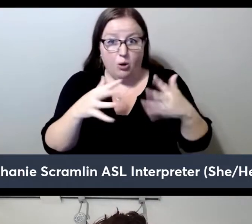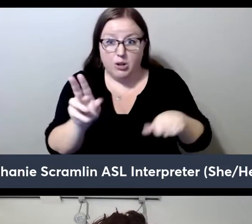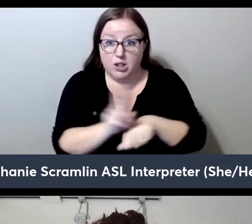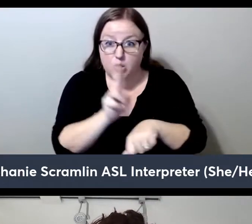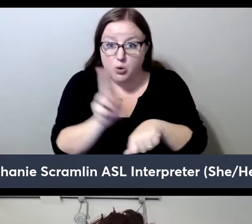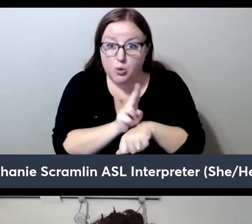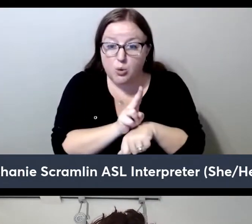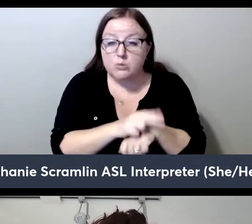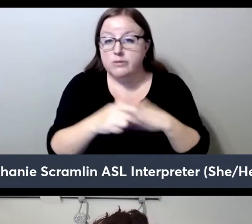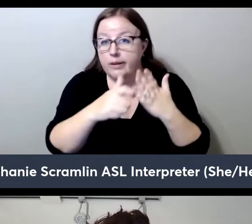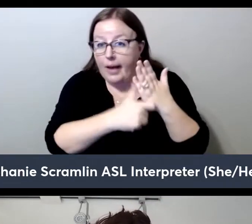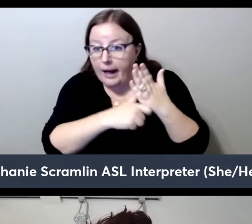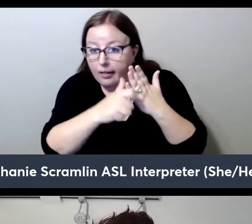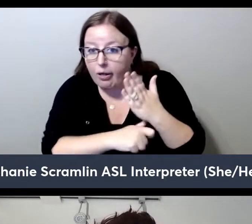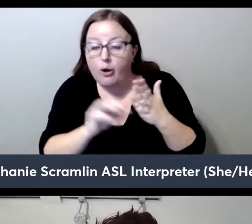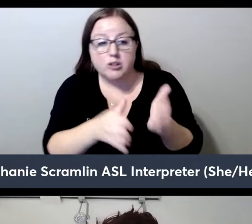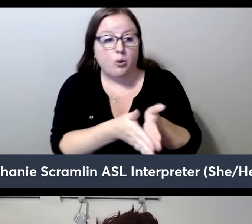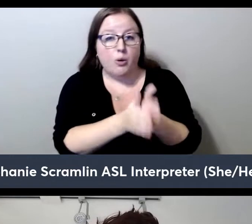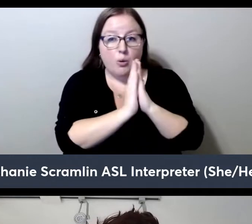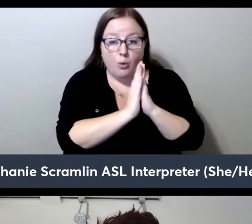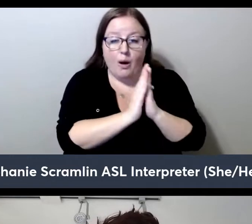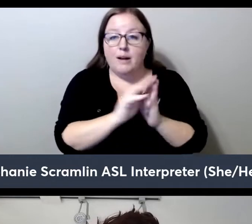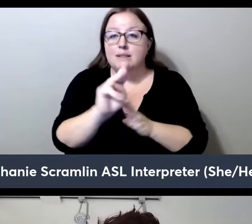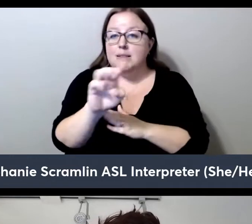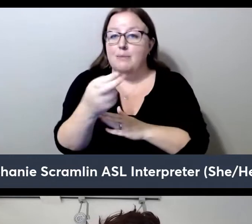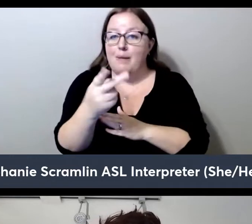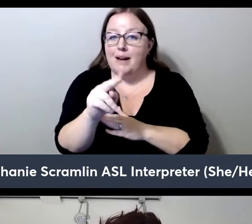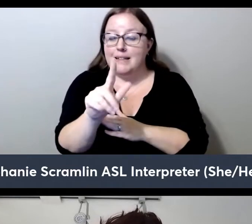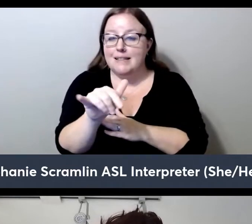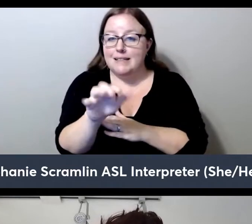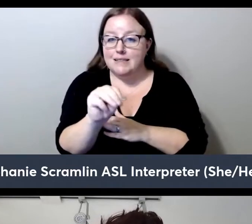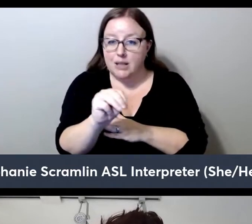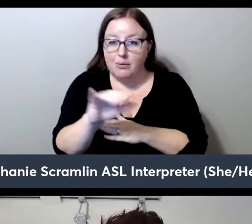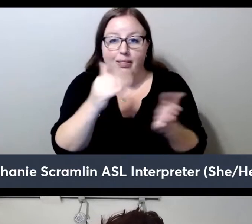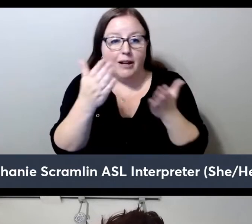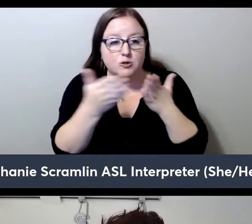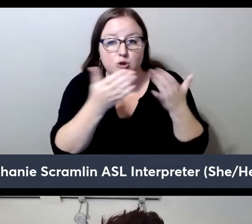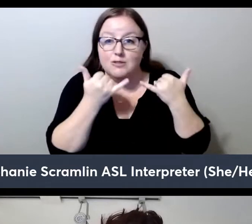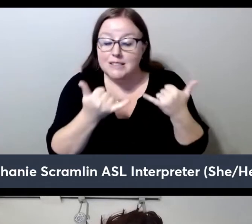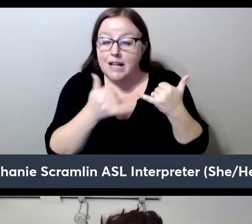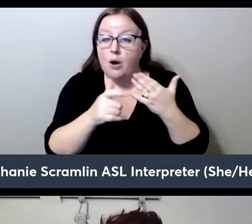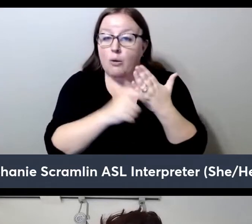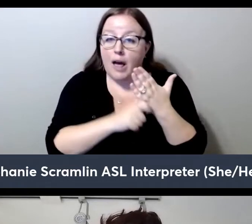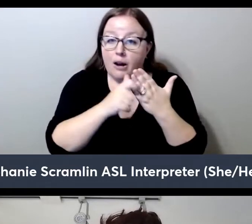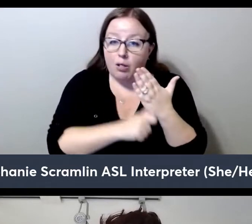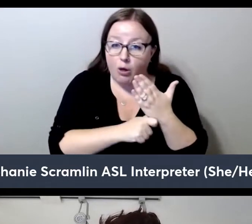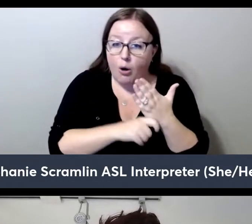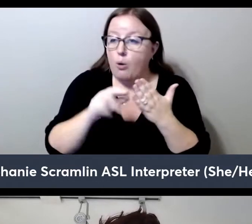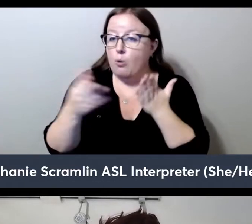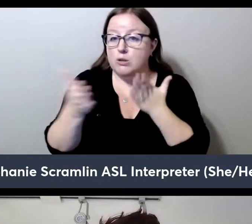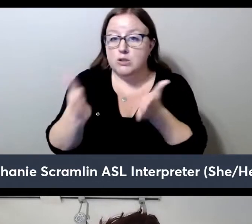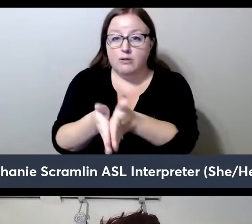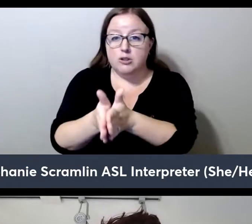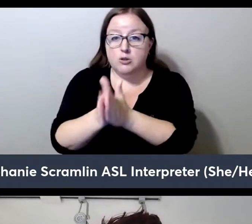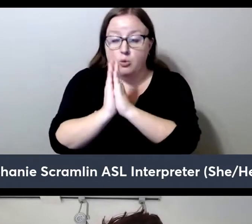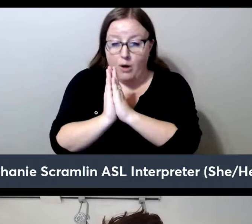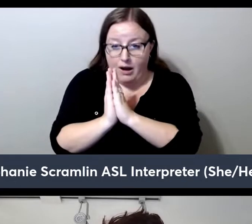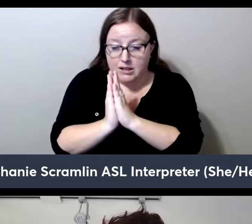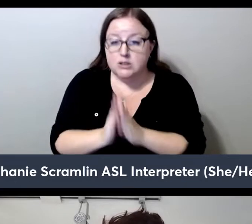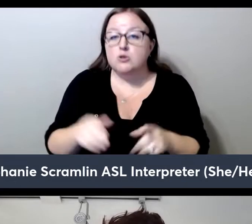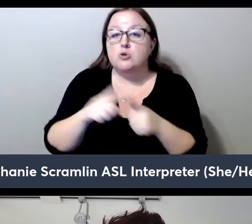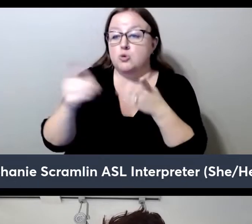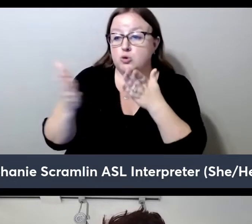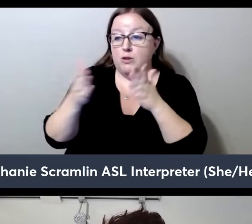use catalogs or request mechanisms such as ServiceNow Service Catalog or Service Request and Atlassian Jira Service